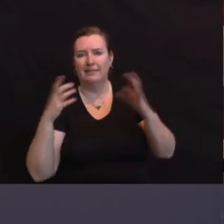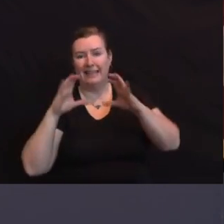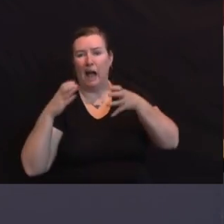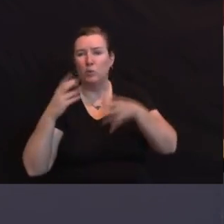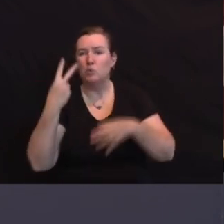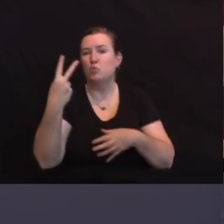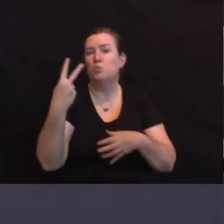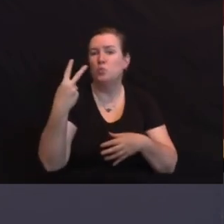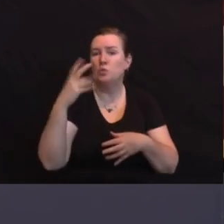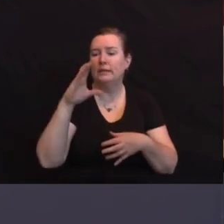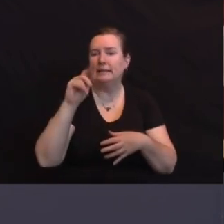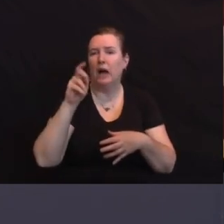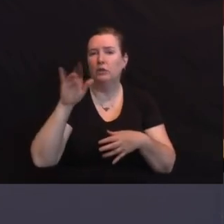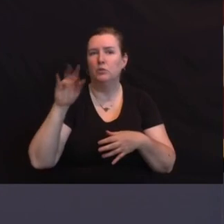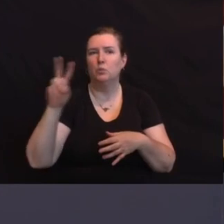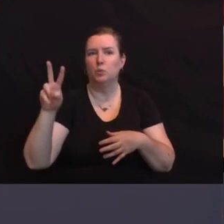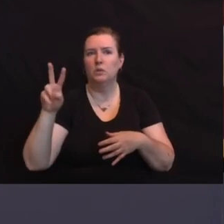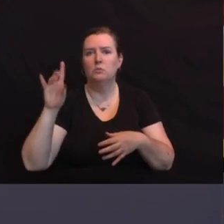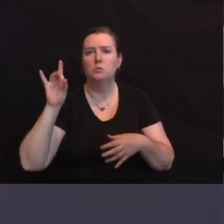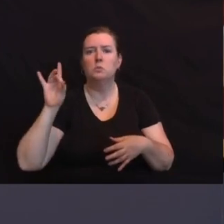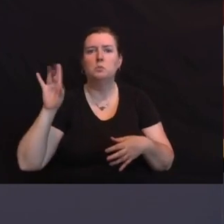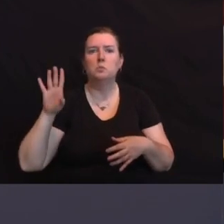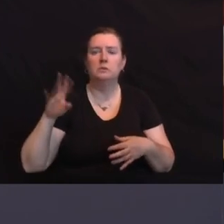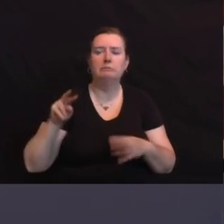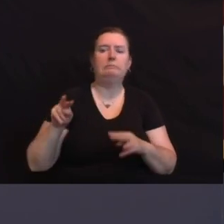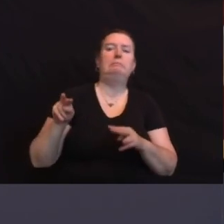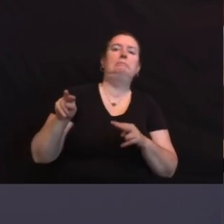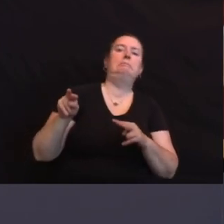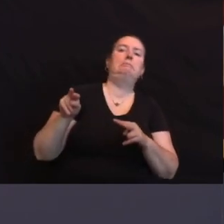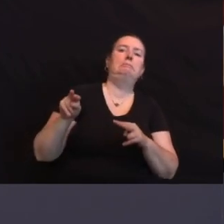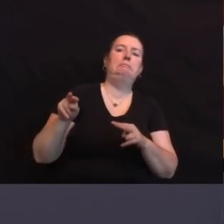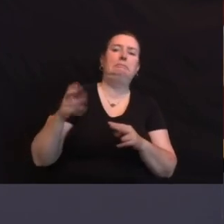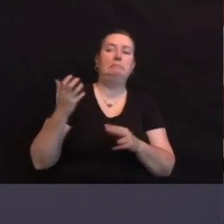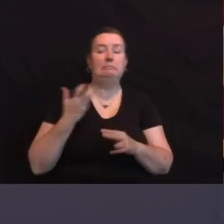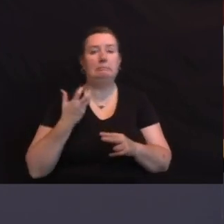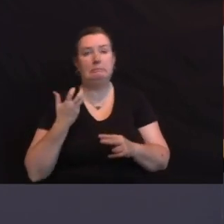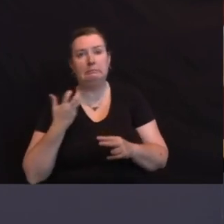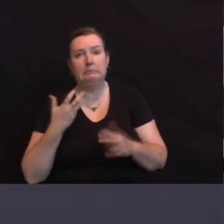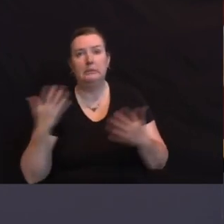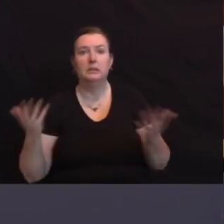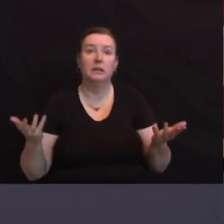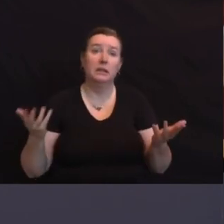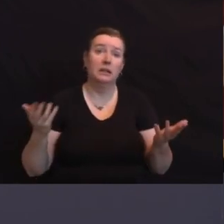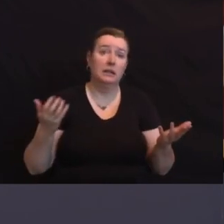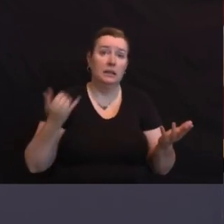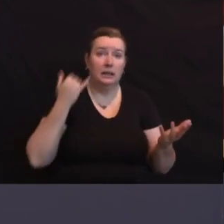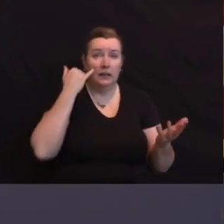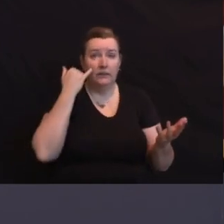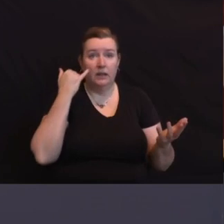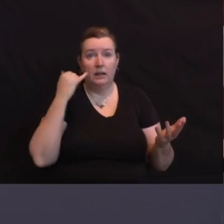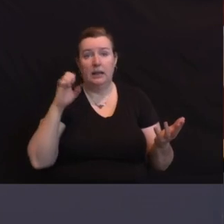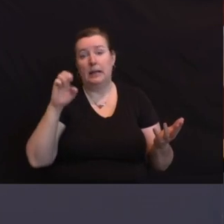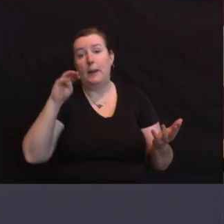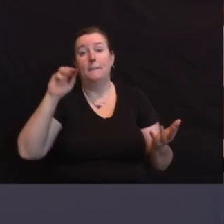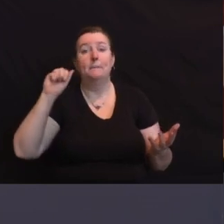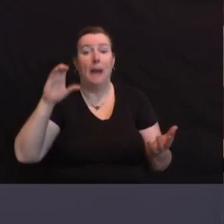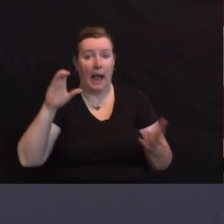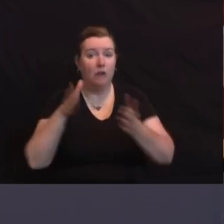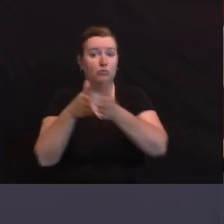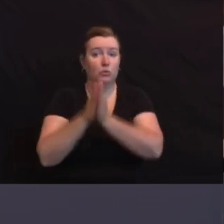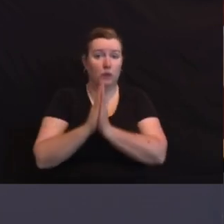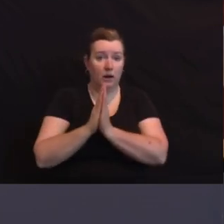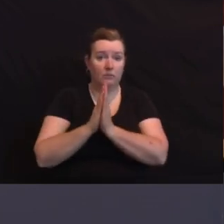hurricane, and as we are always ready and poised should an EMAC request come from our Gulf states to support